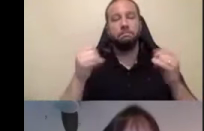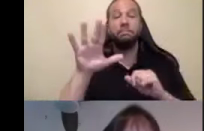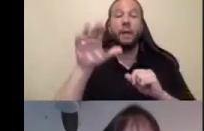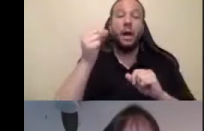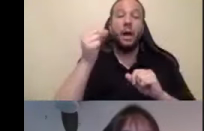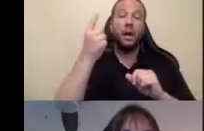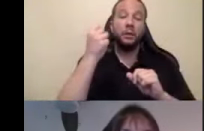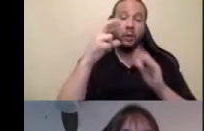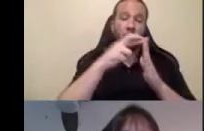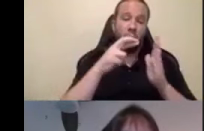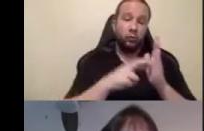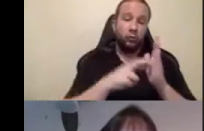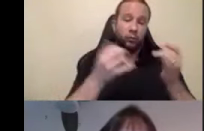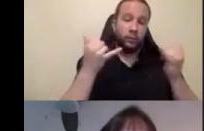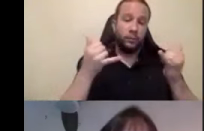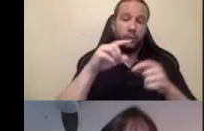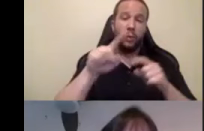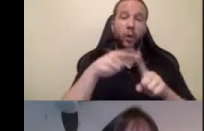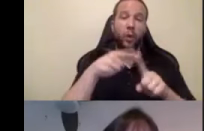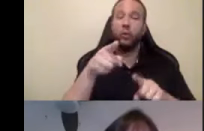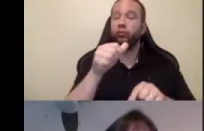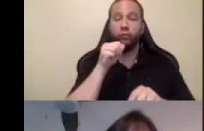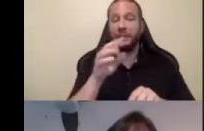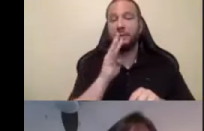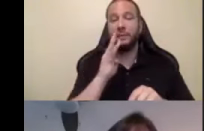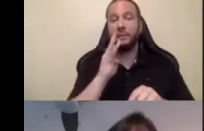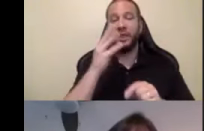that you turn off your video.